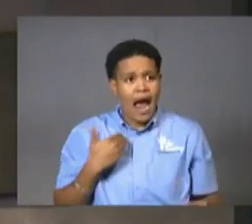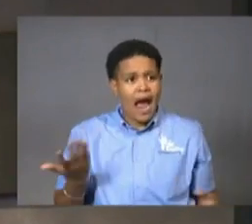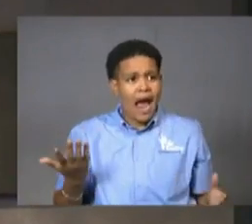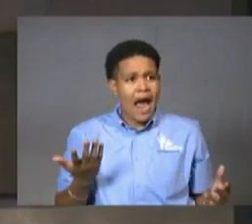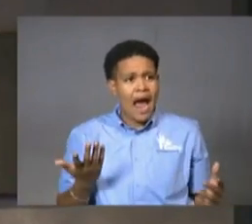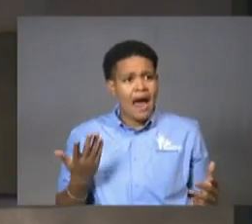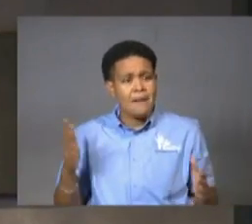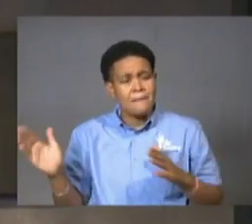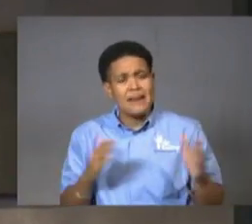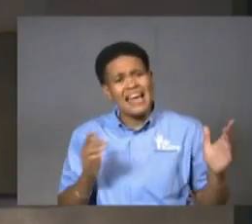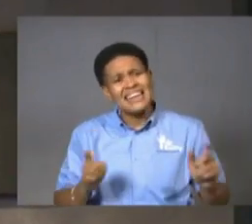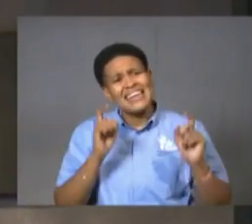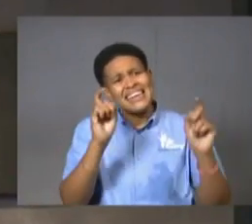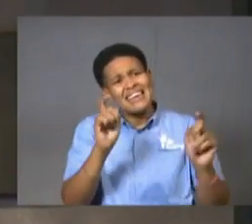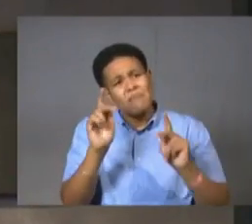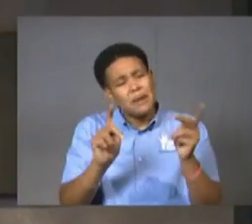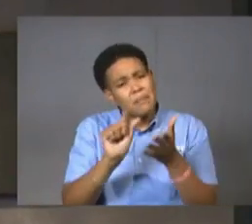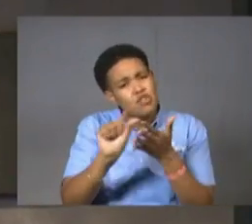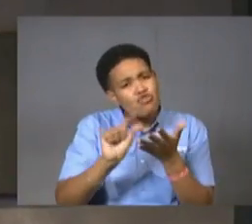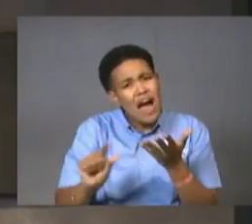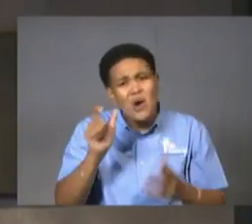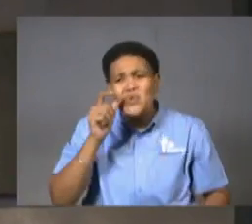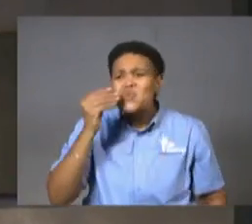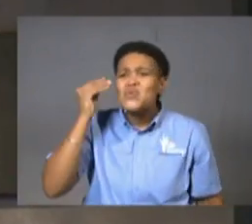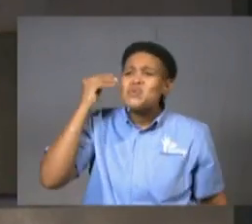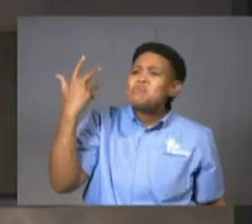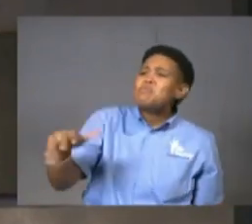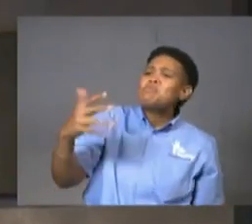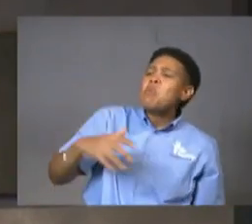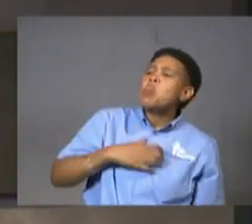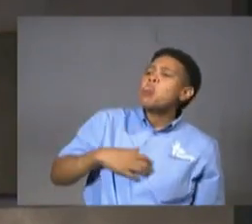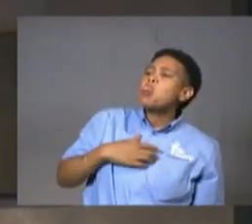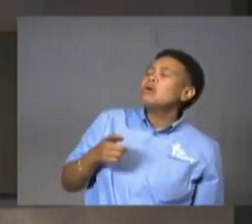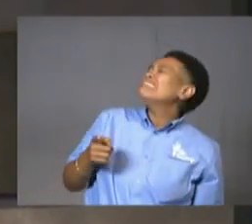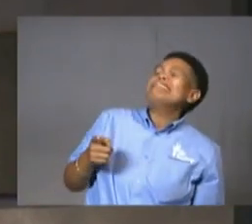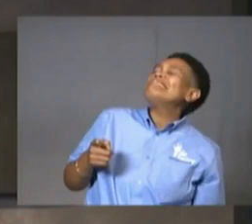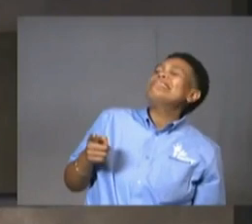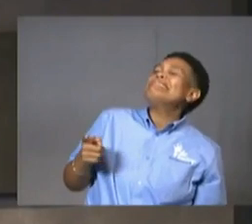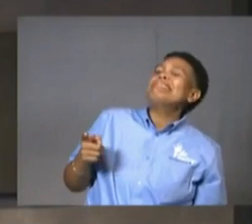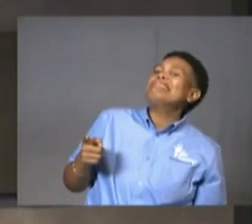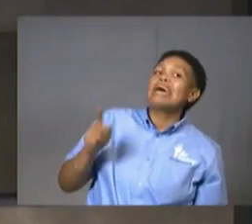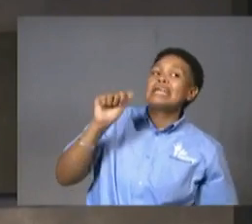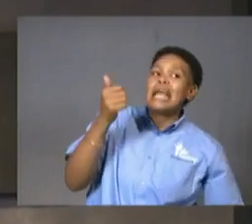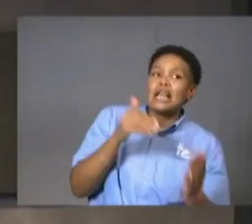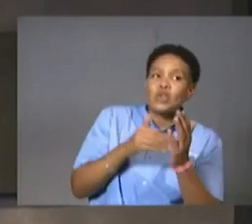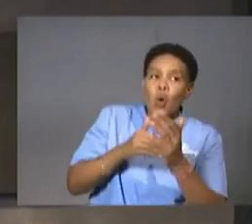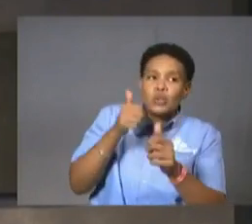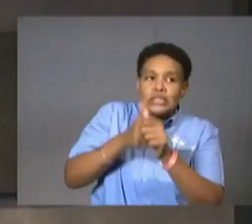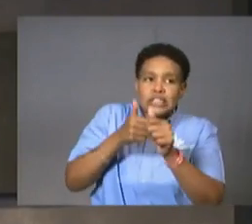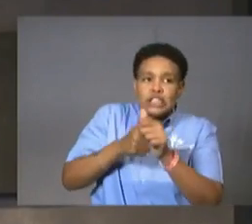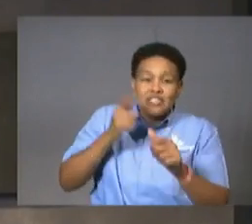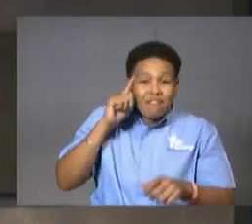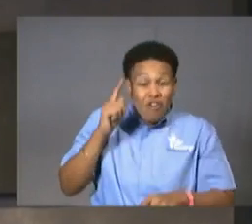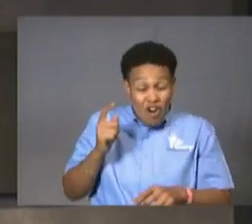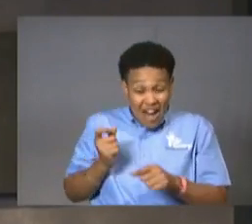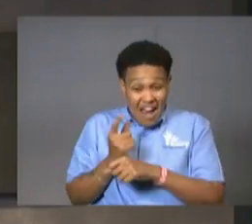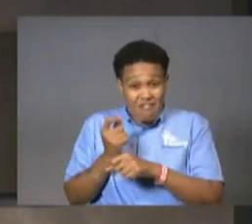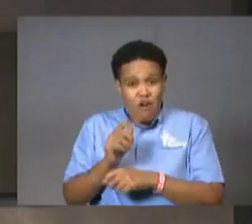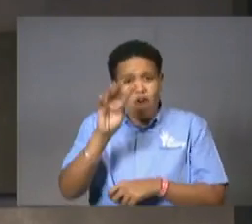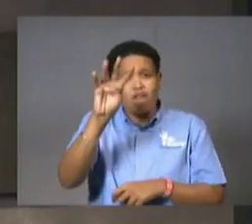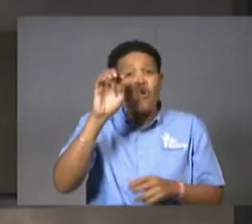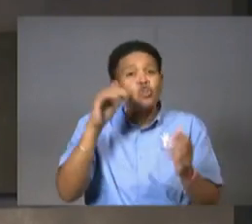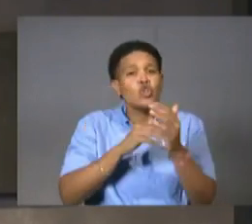to give people who are living in deplorable housing conditions, up to 10,000 persons per year, 400,000 each, which costs $4